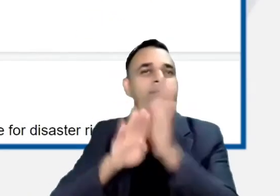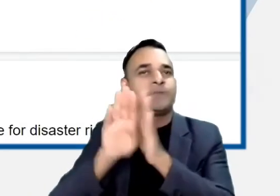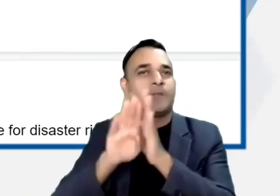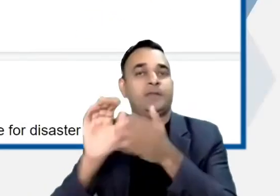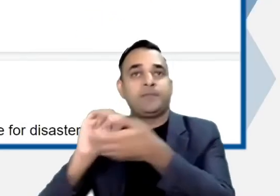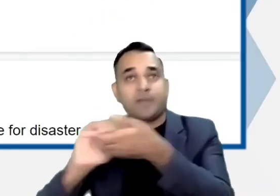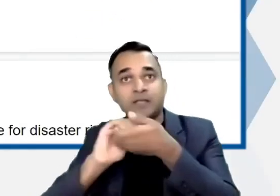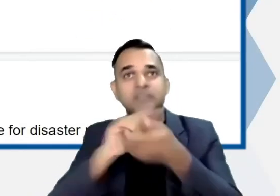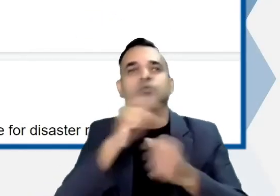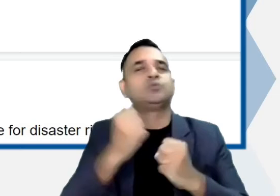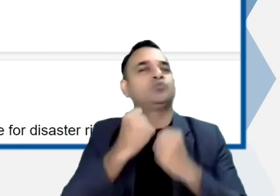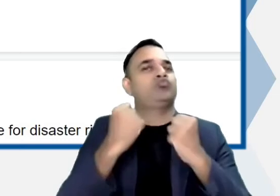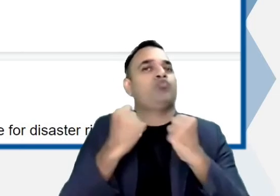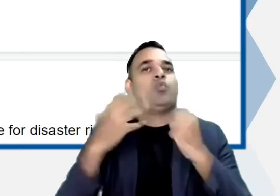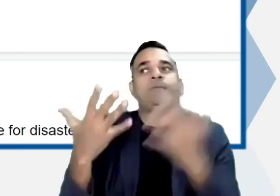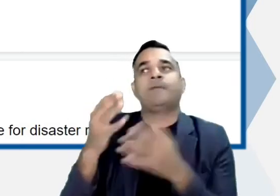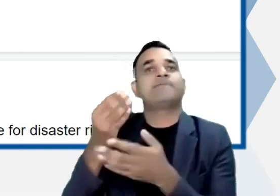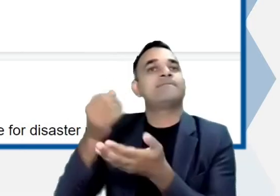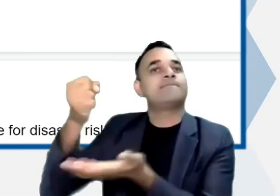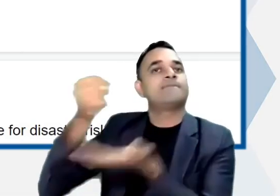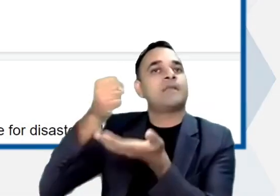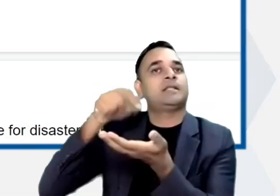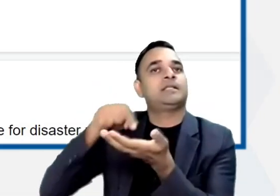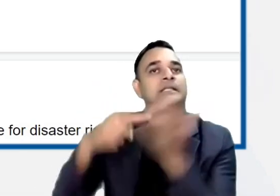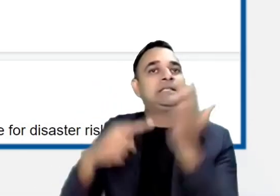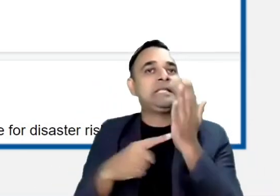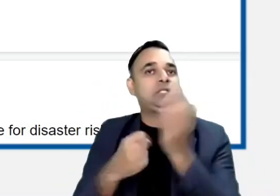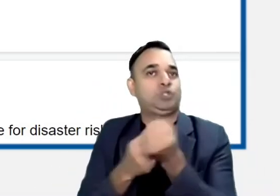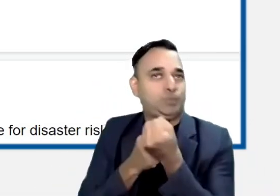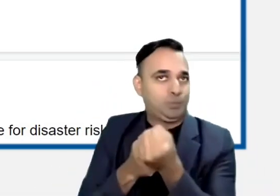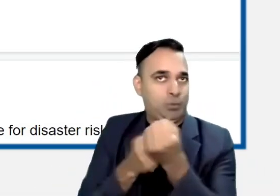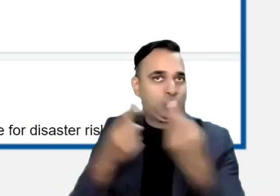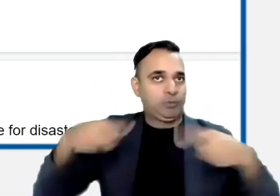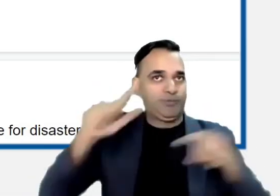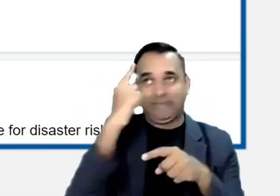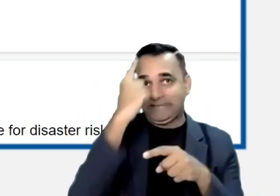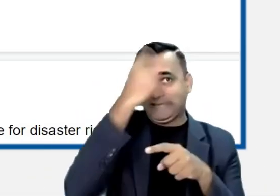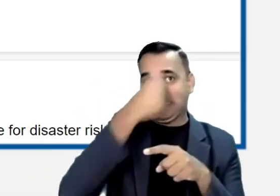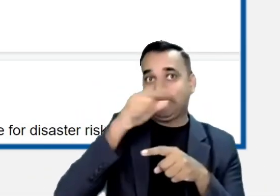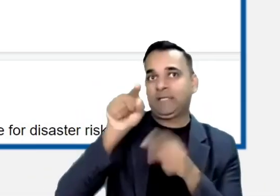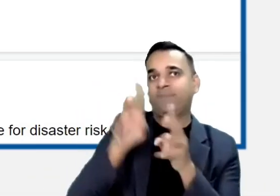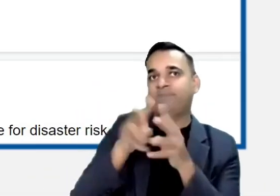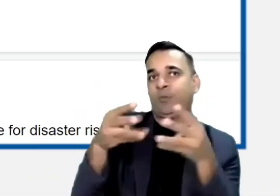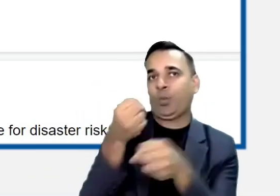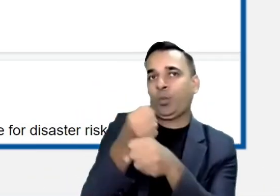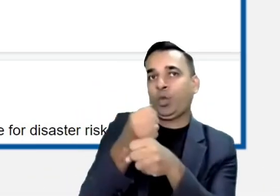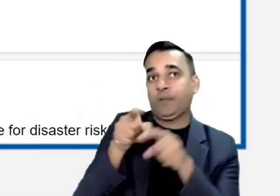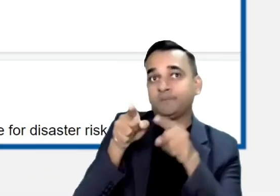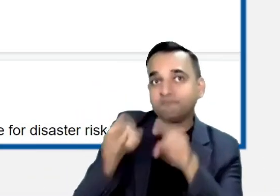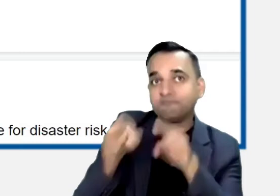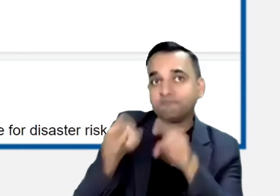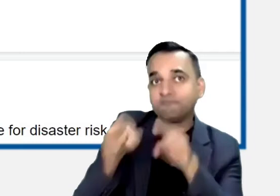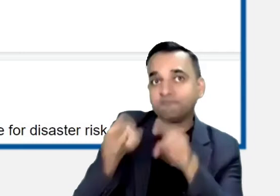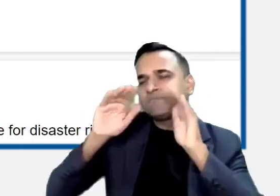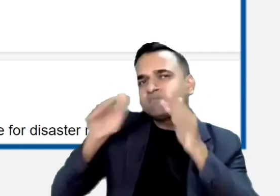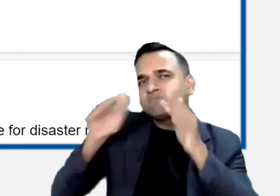16, further request member states, regional economic communities, the African Union Commission, the private sector, development